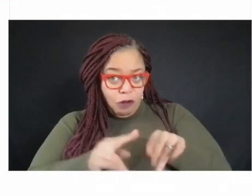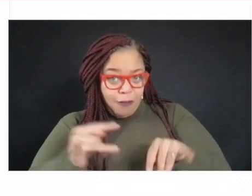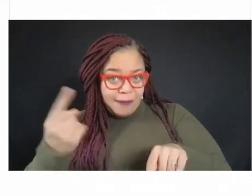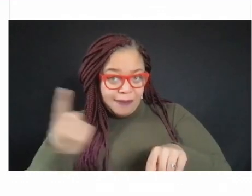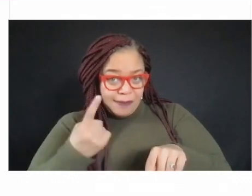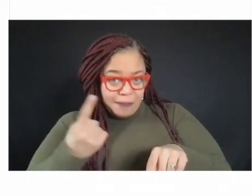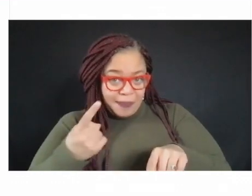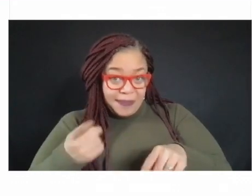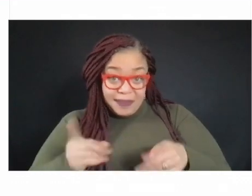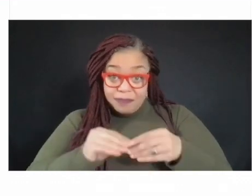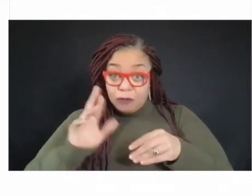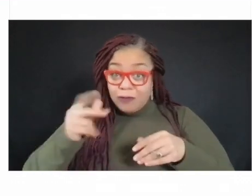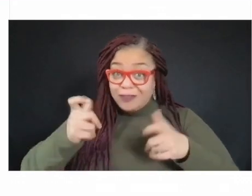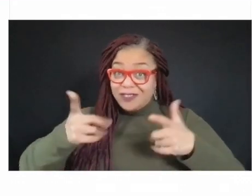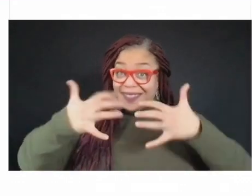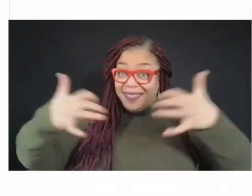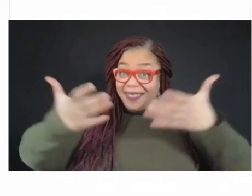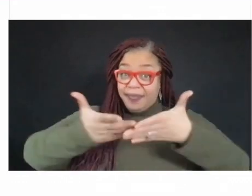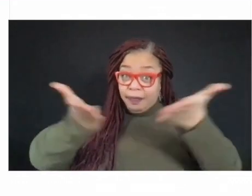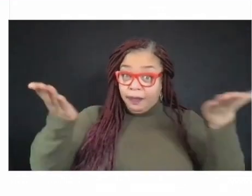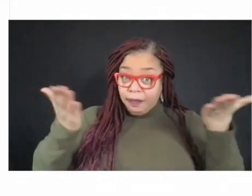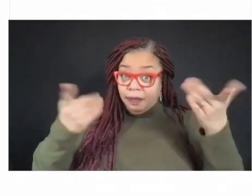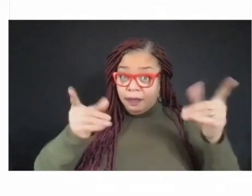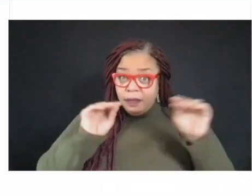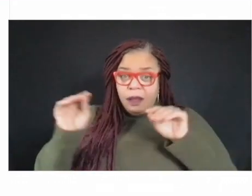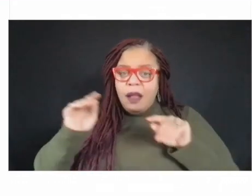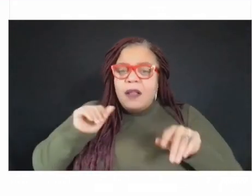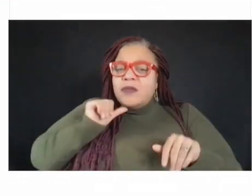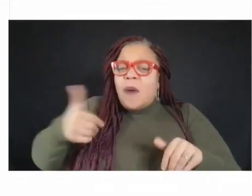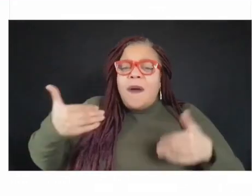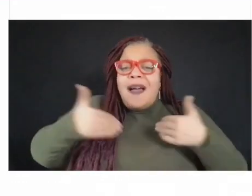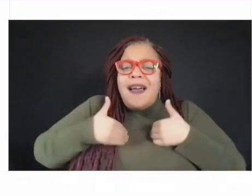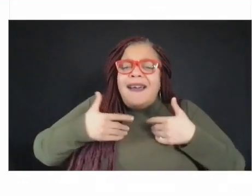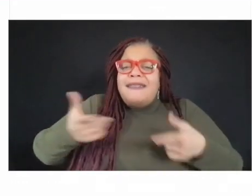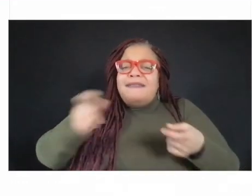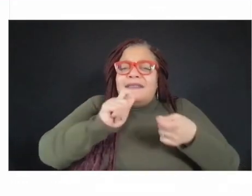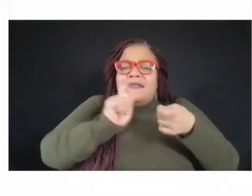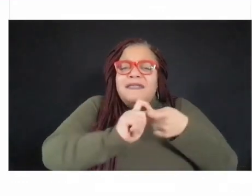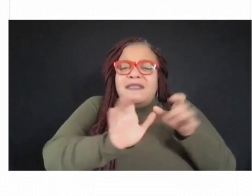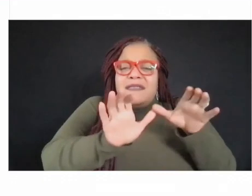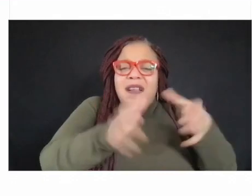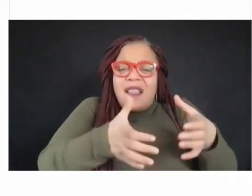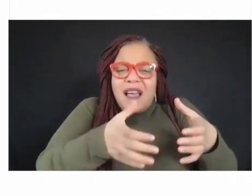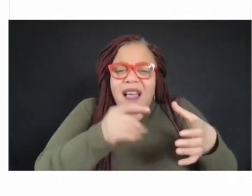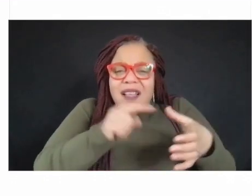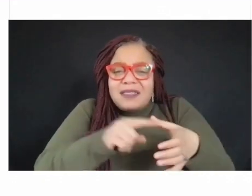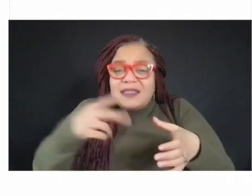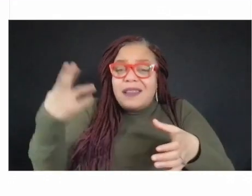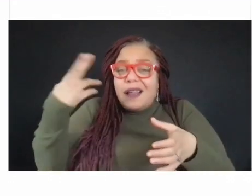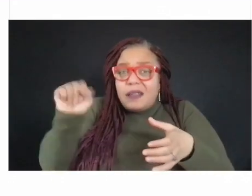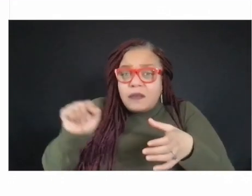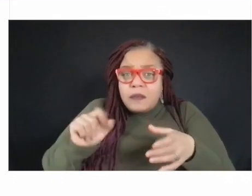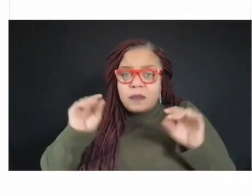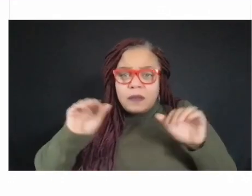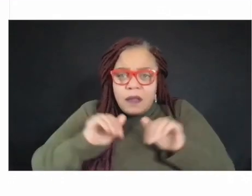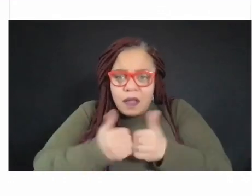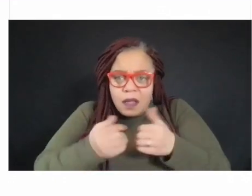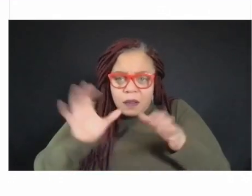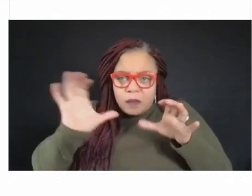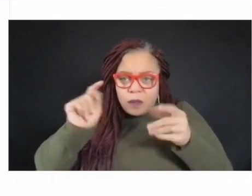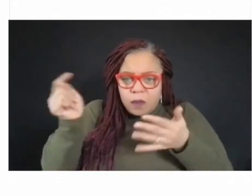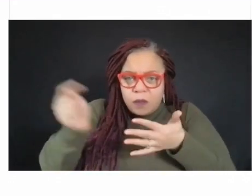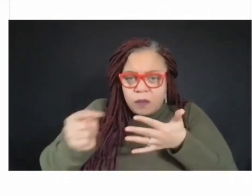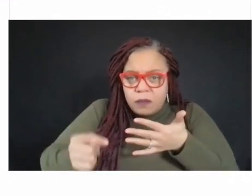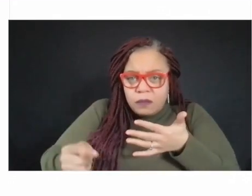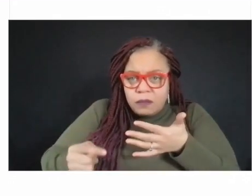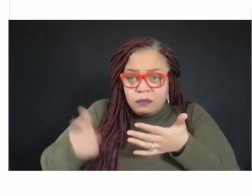just to have a high school class to teach, high schoolers how to do this. I mean, I think it is across the age range. And, particularly